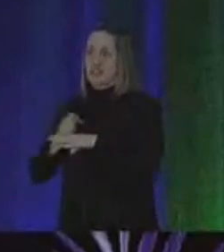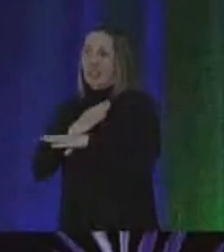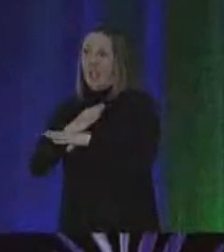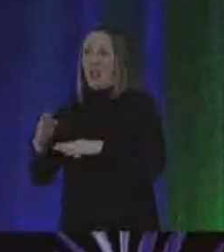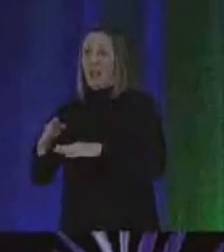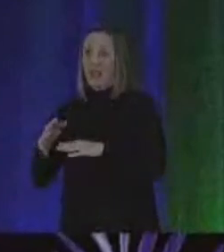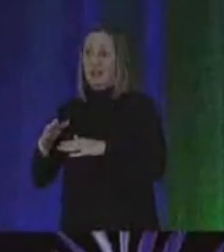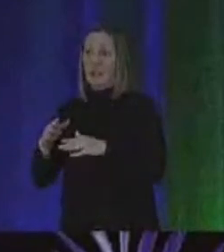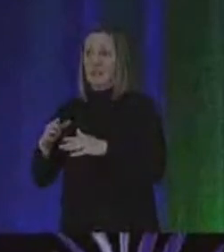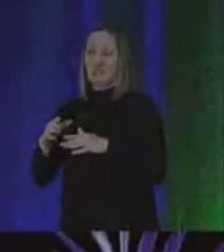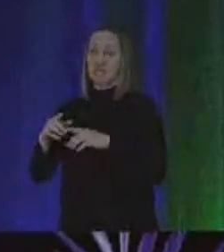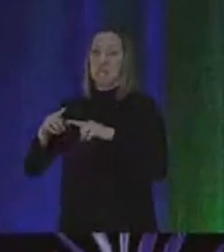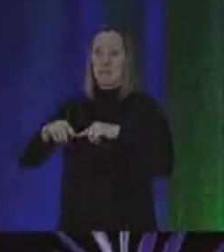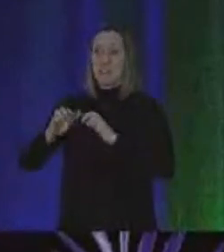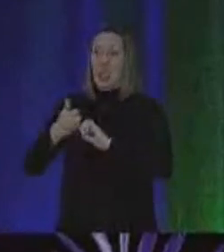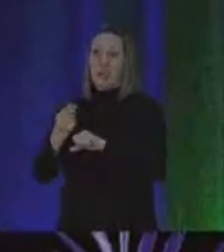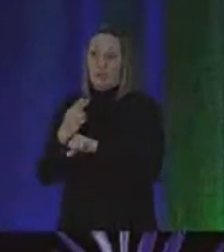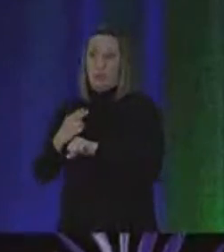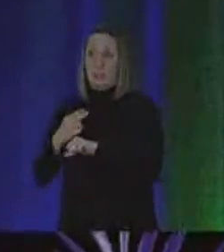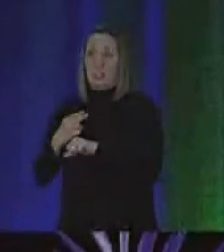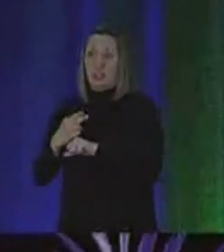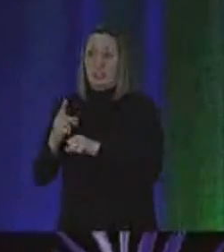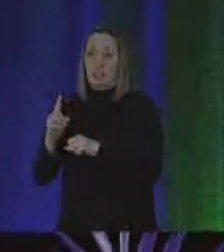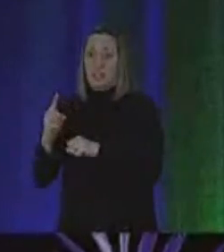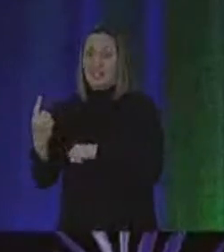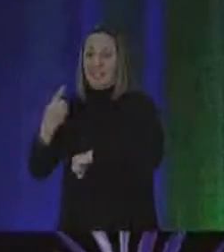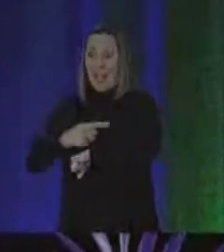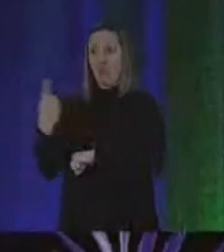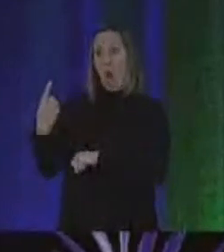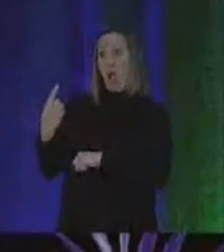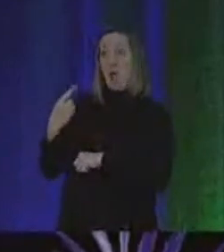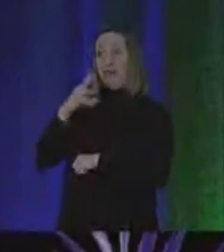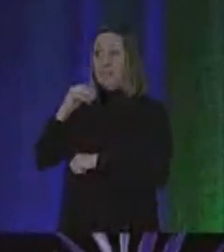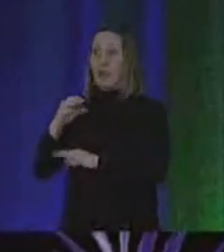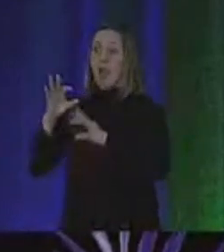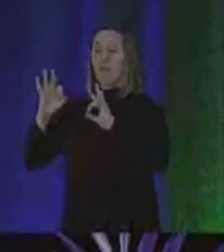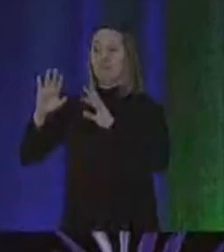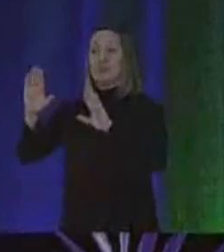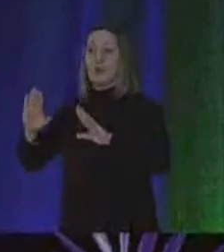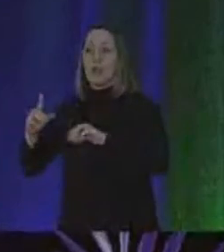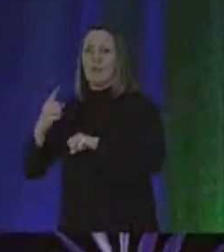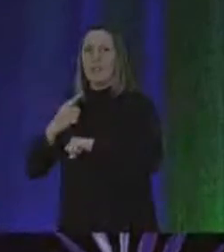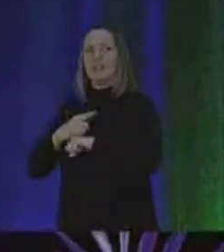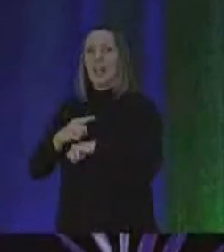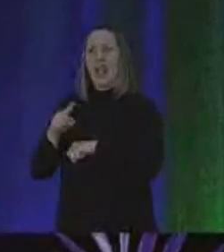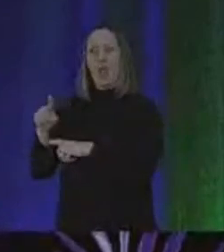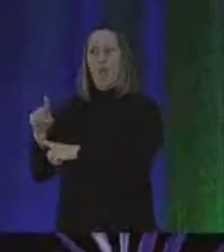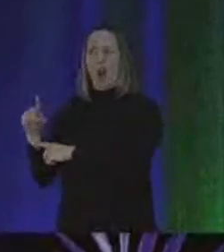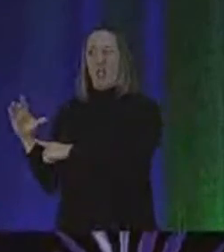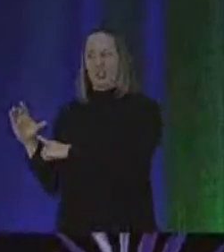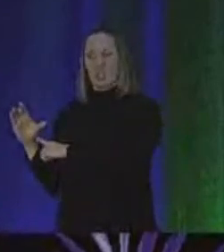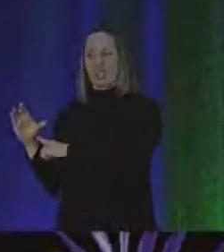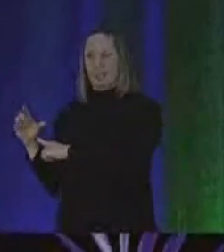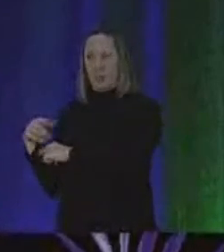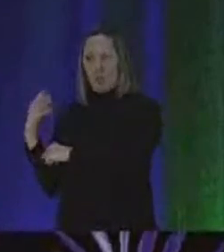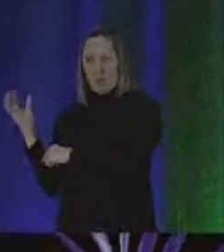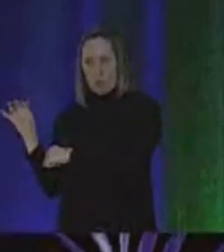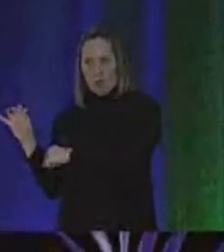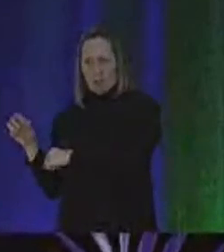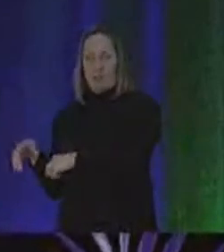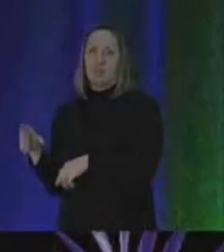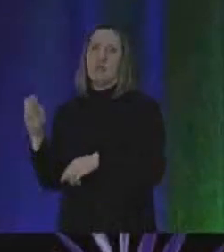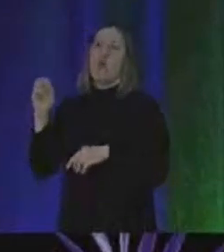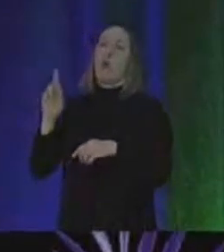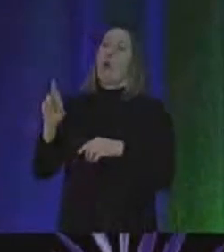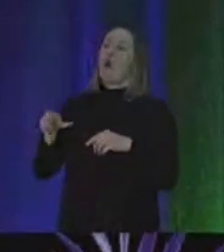them. The day one experience is great, but what does day 100 look like? Or other way